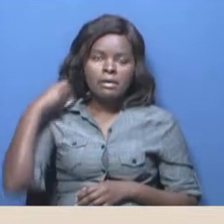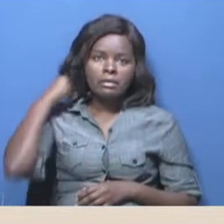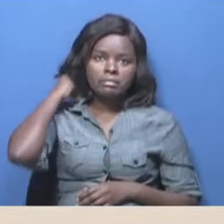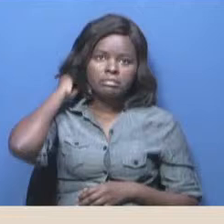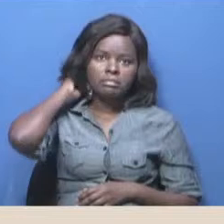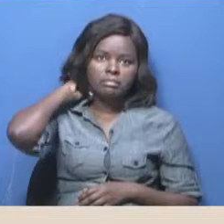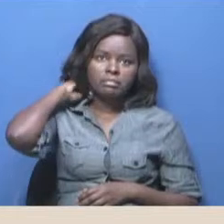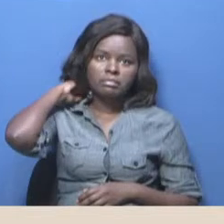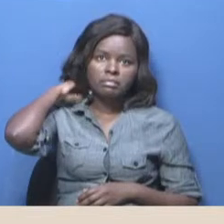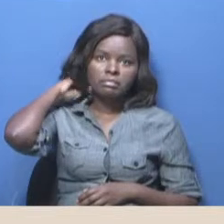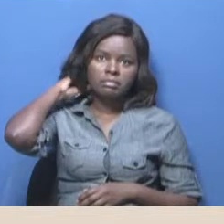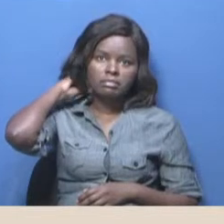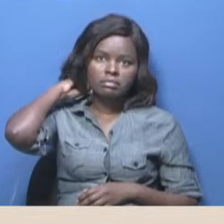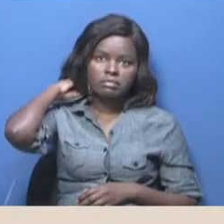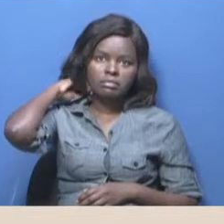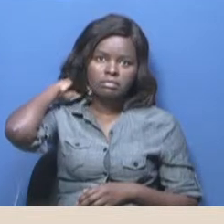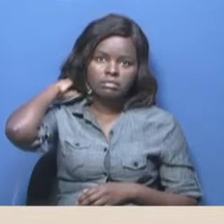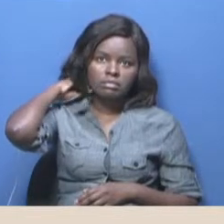the platform is